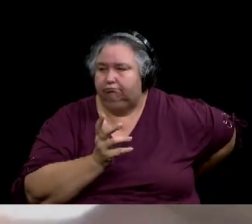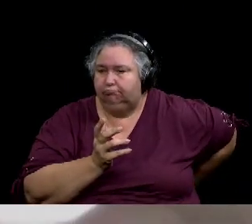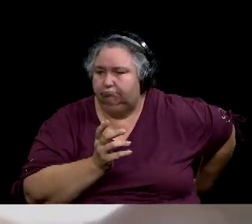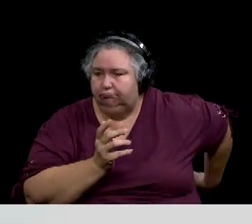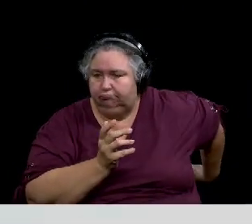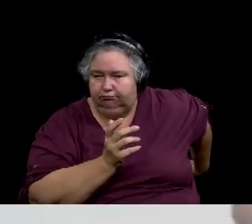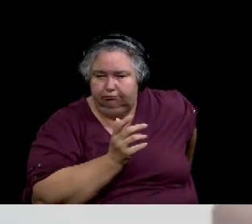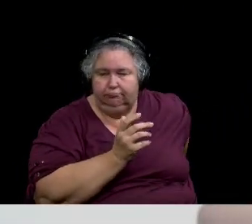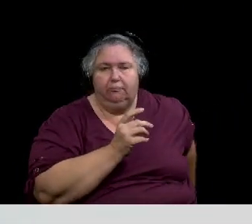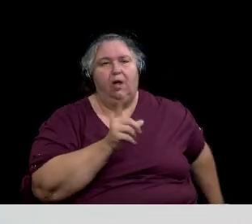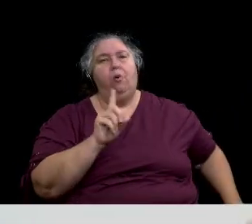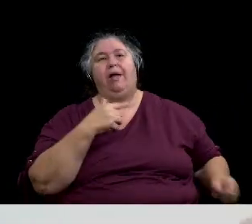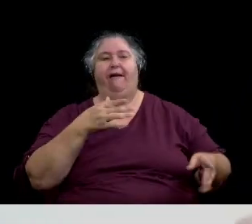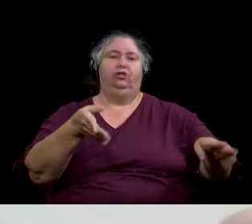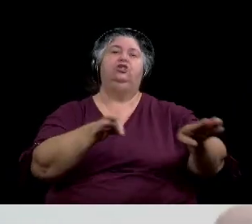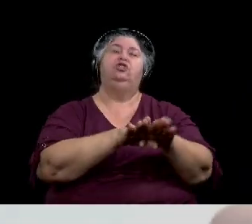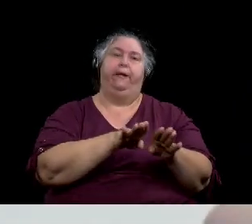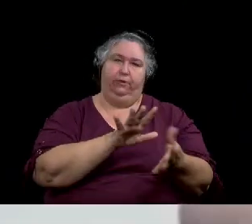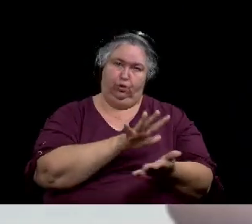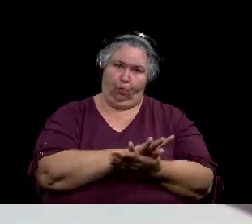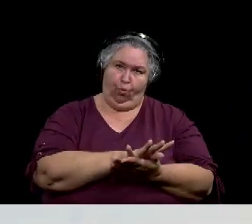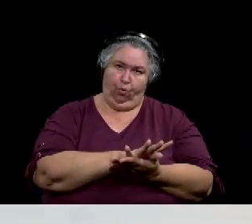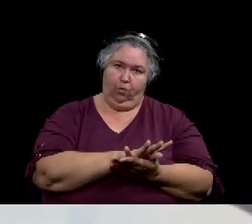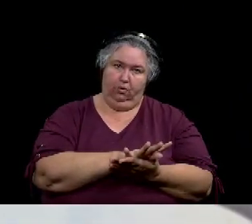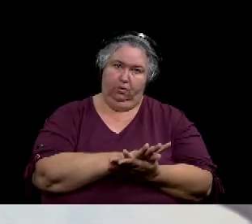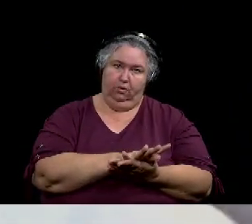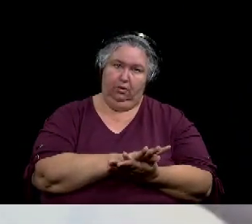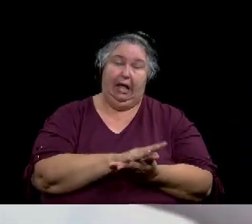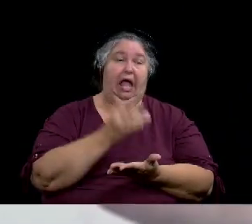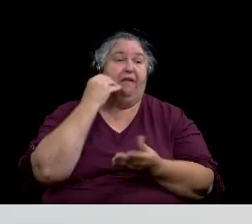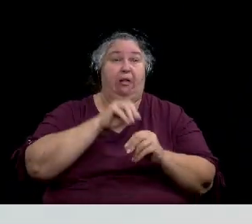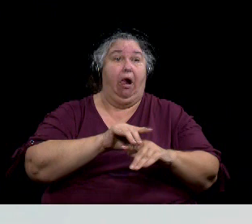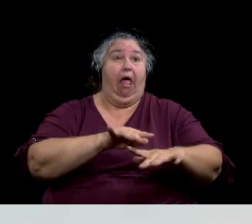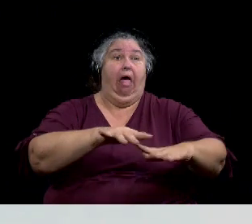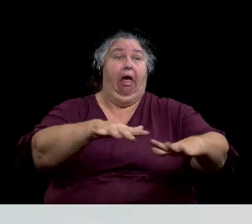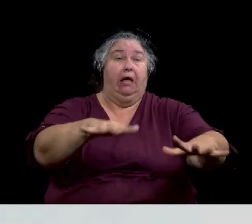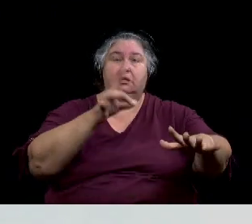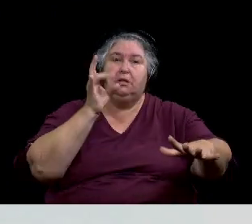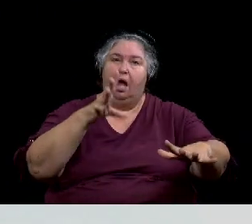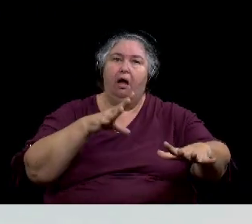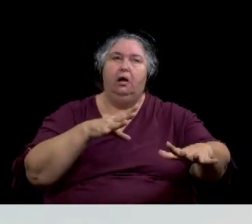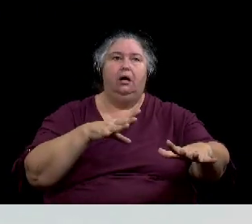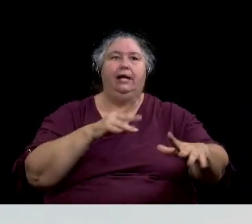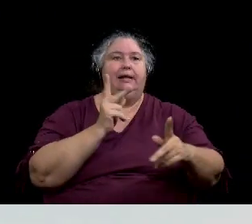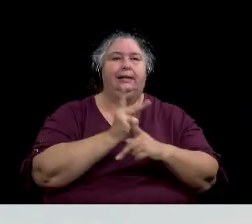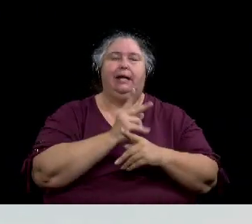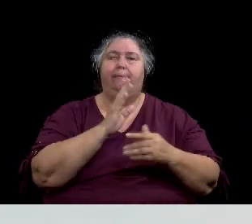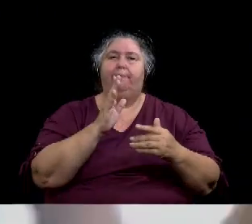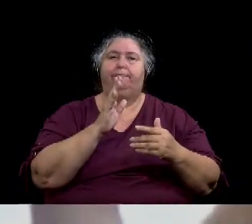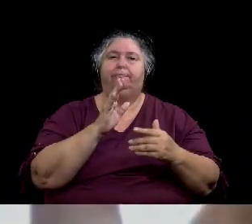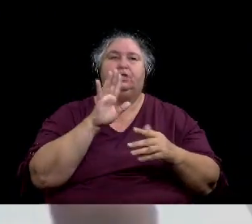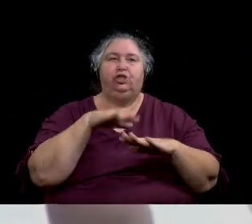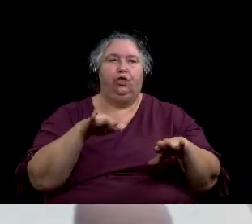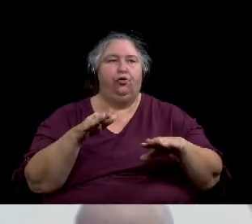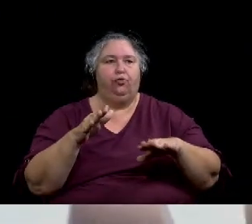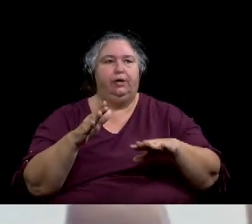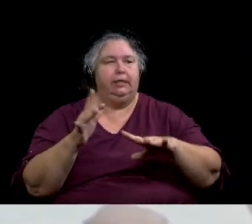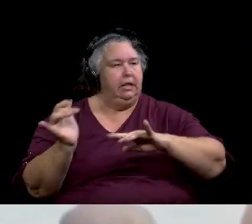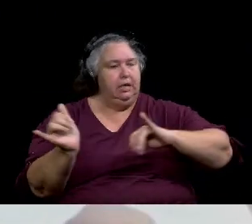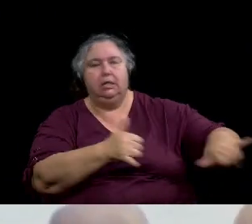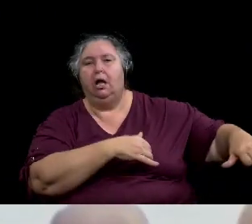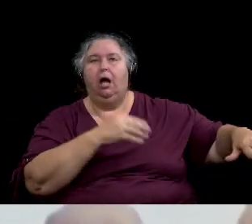moment where we'd have to shut down the school and keep all the children from coming to